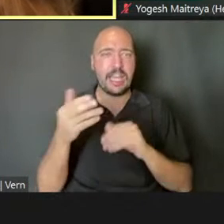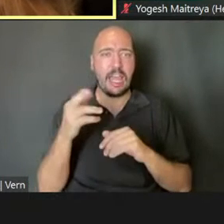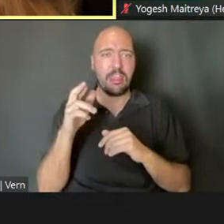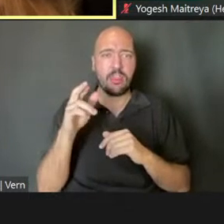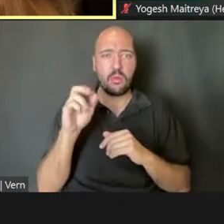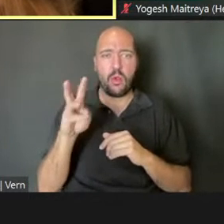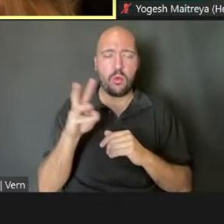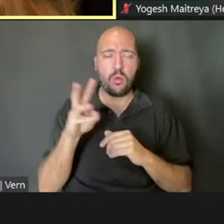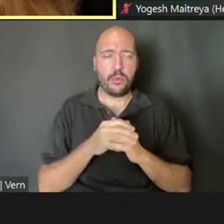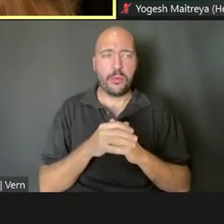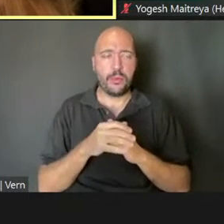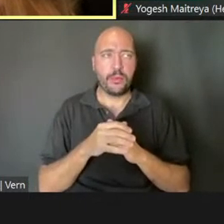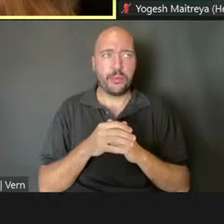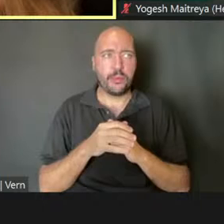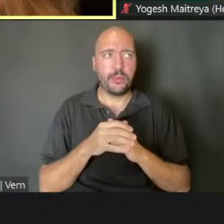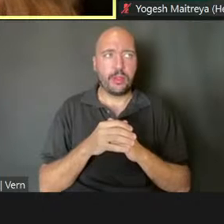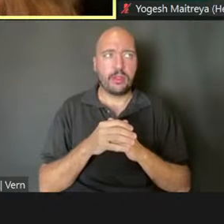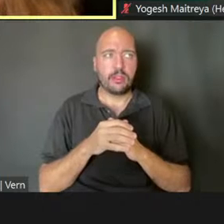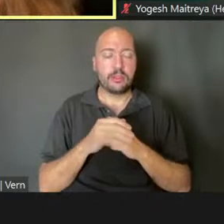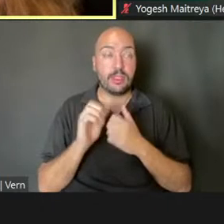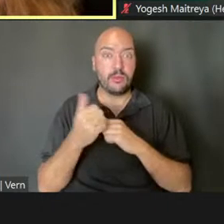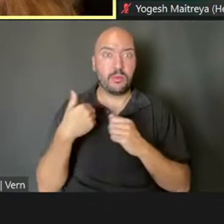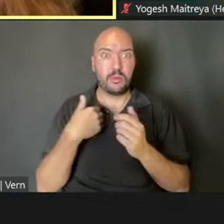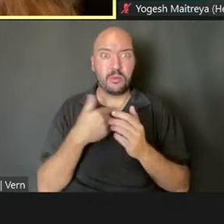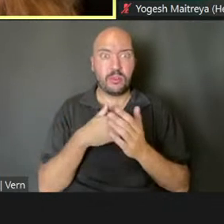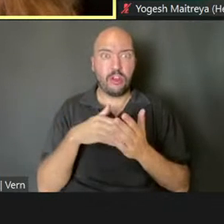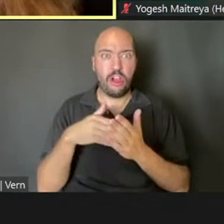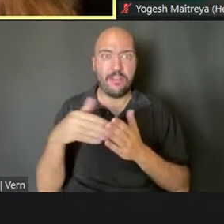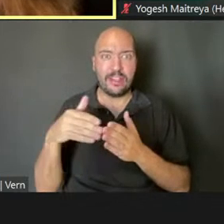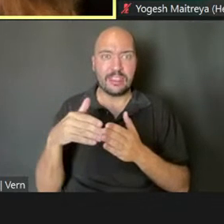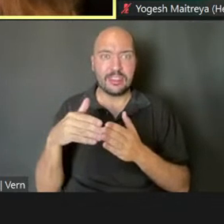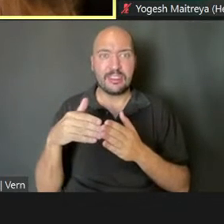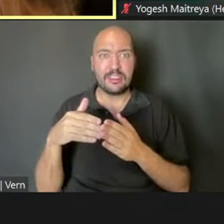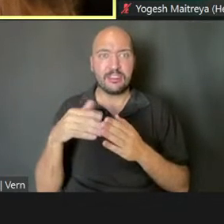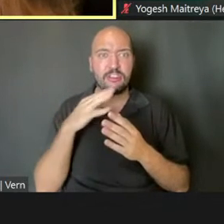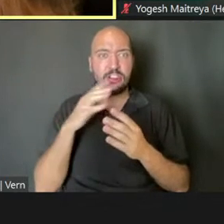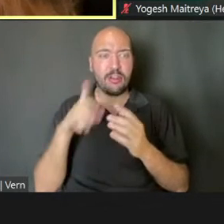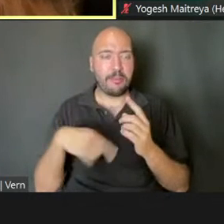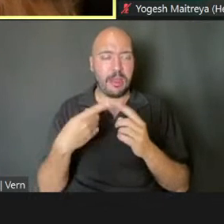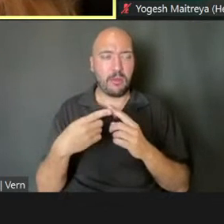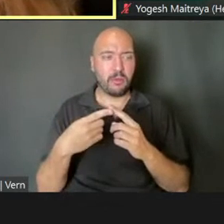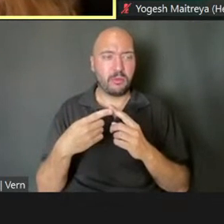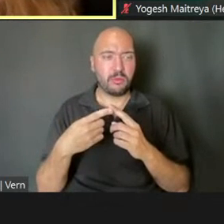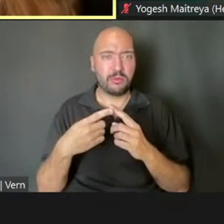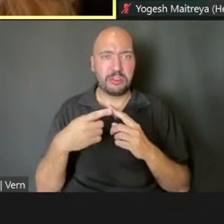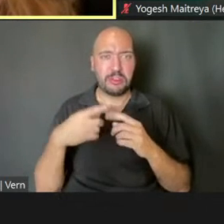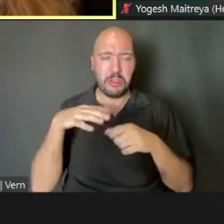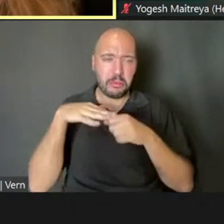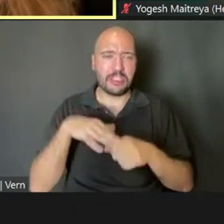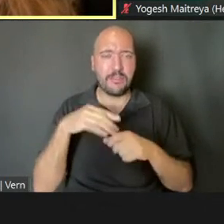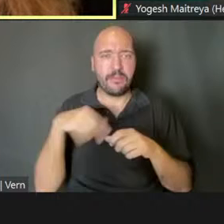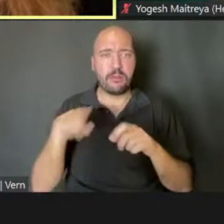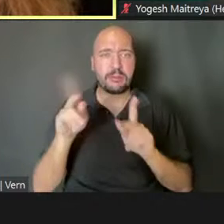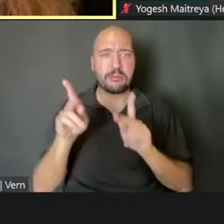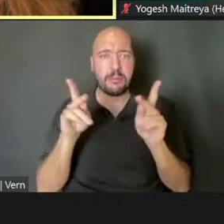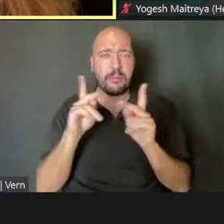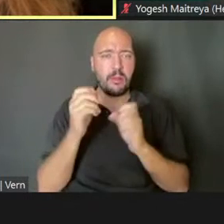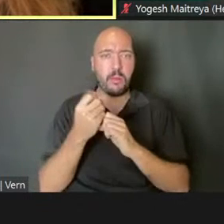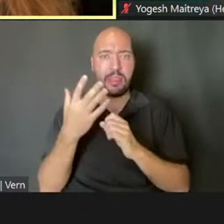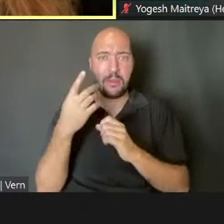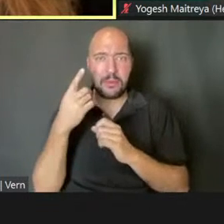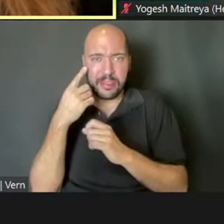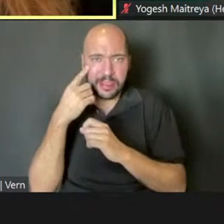how, you know, we often talk about the oppression of those folks without thinking